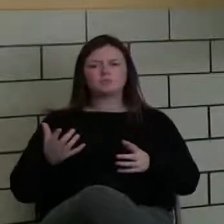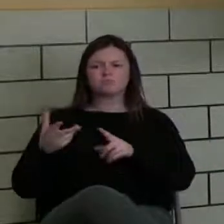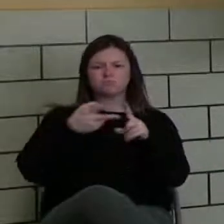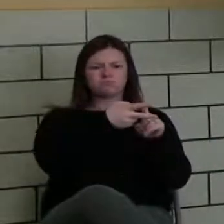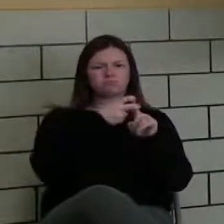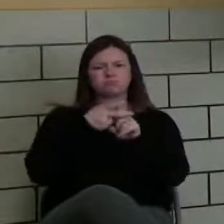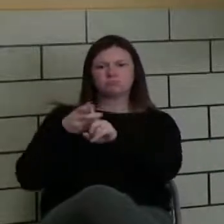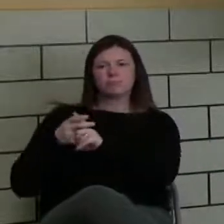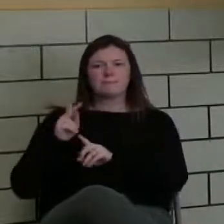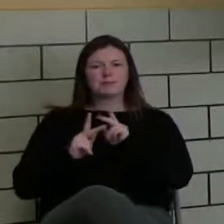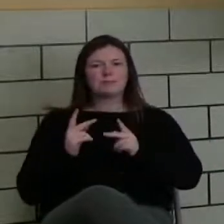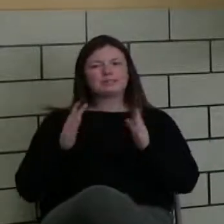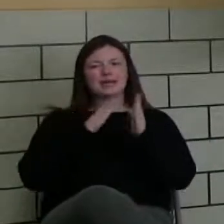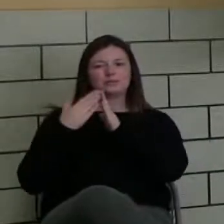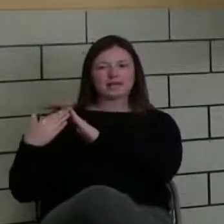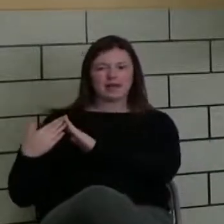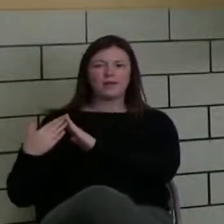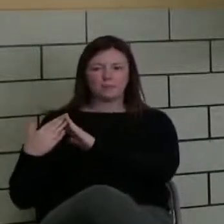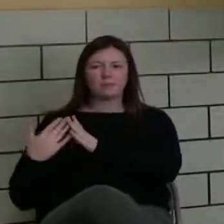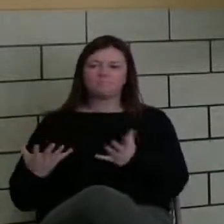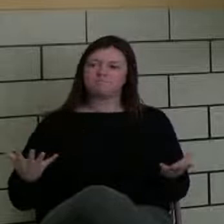incorporate that into the materials that we choose?